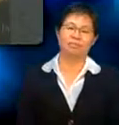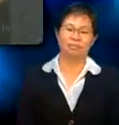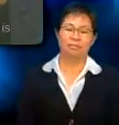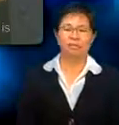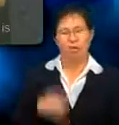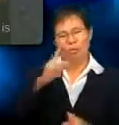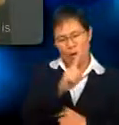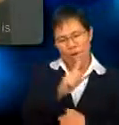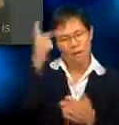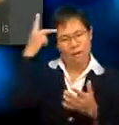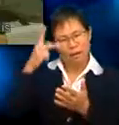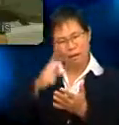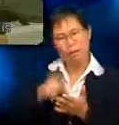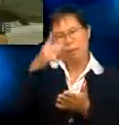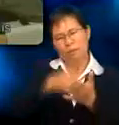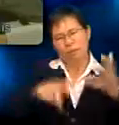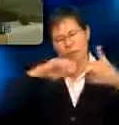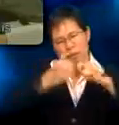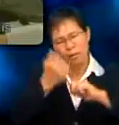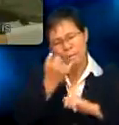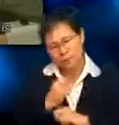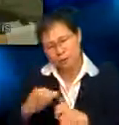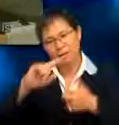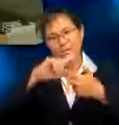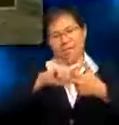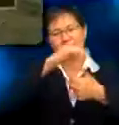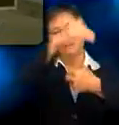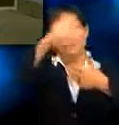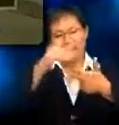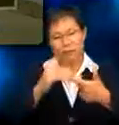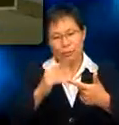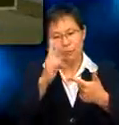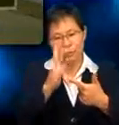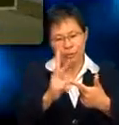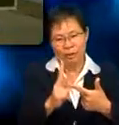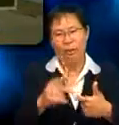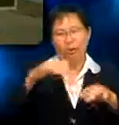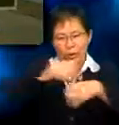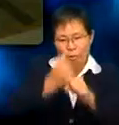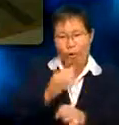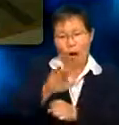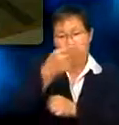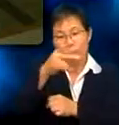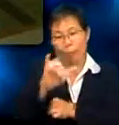One, identify what the problem is. Two, form your